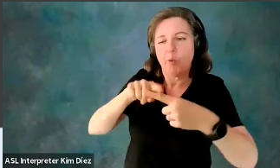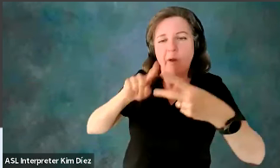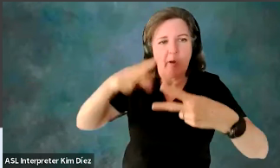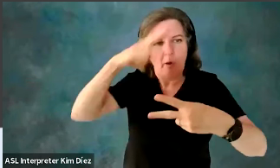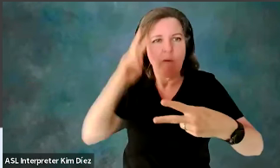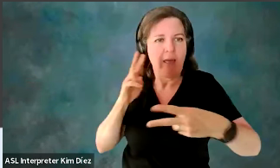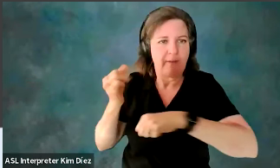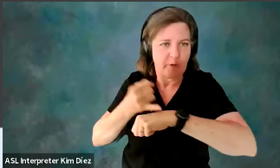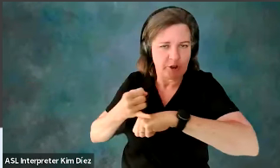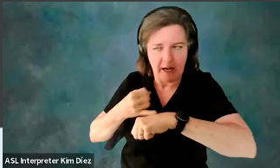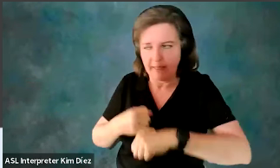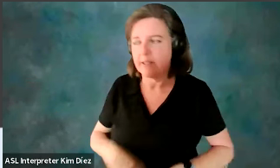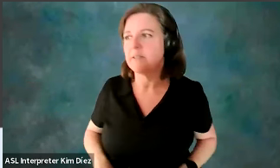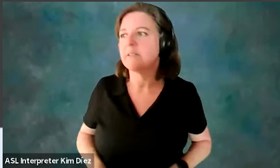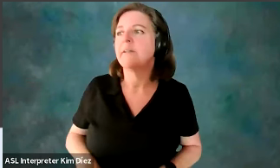The